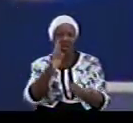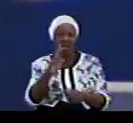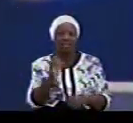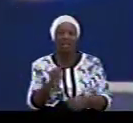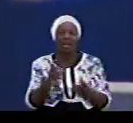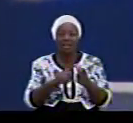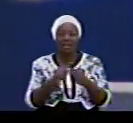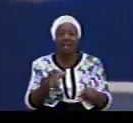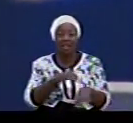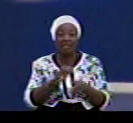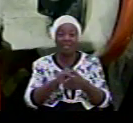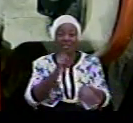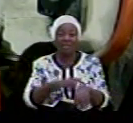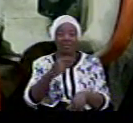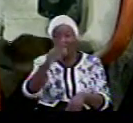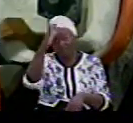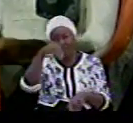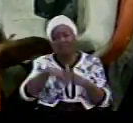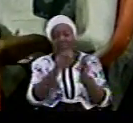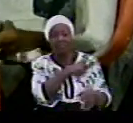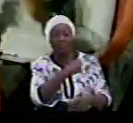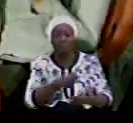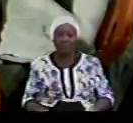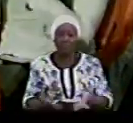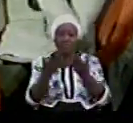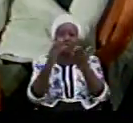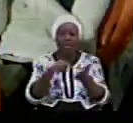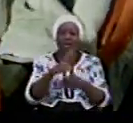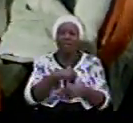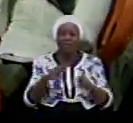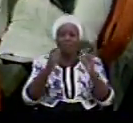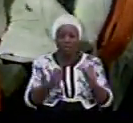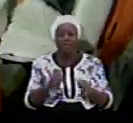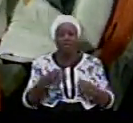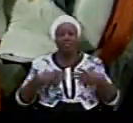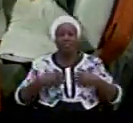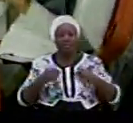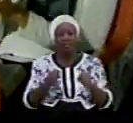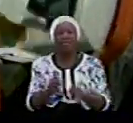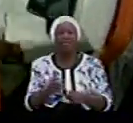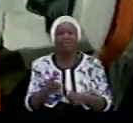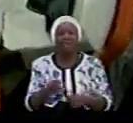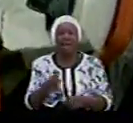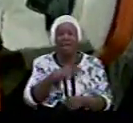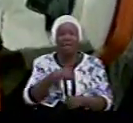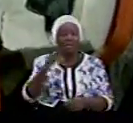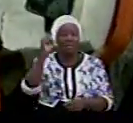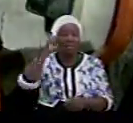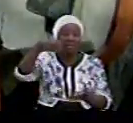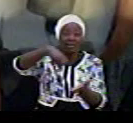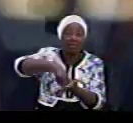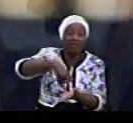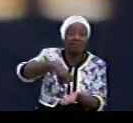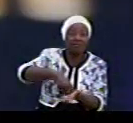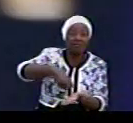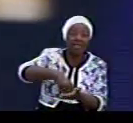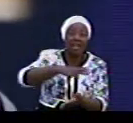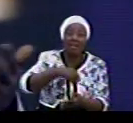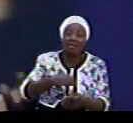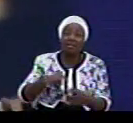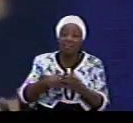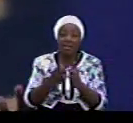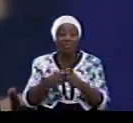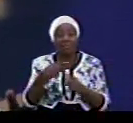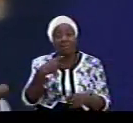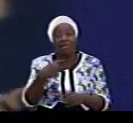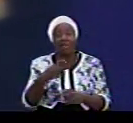was immediately healed. And he knelt down and began to say, Lord, I'm